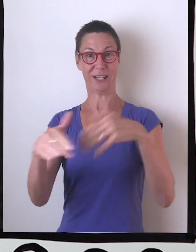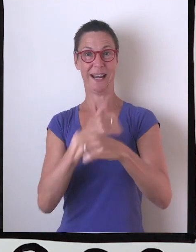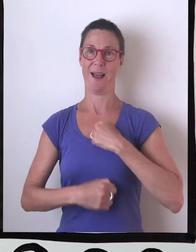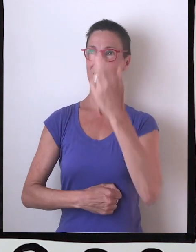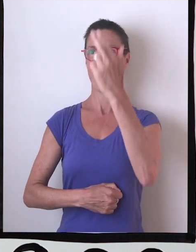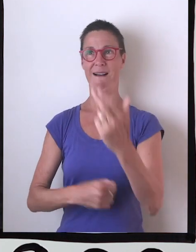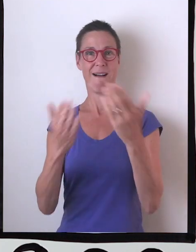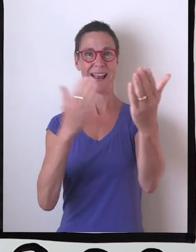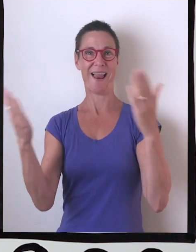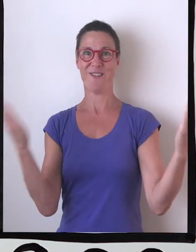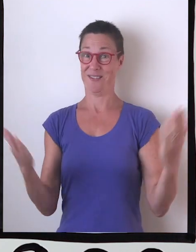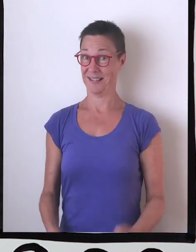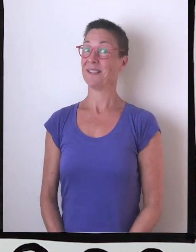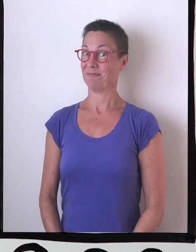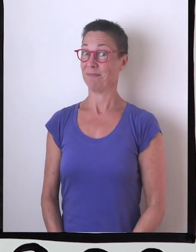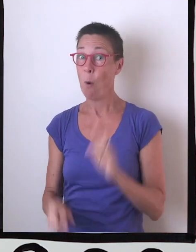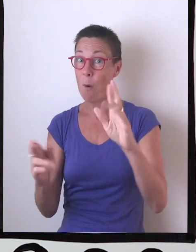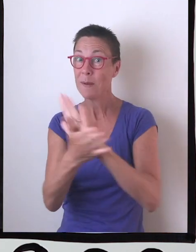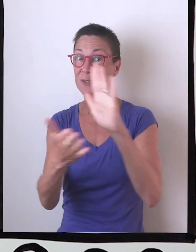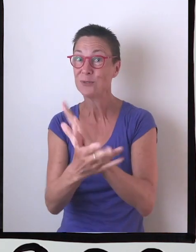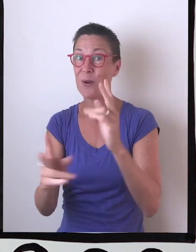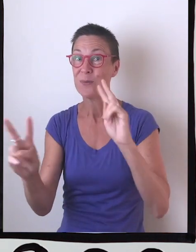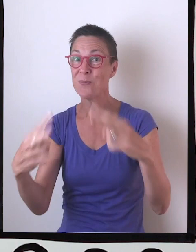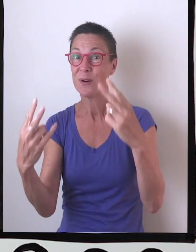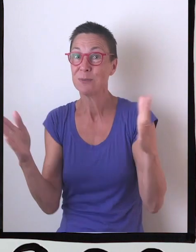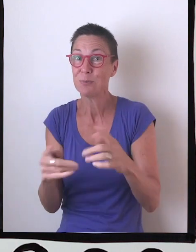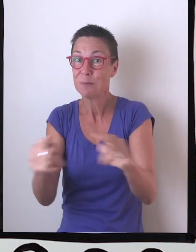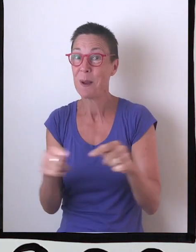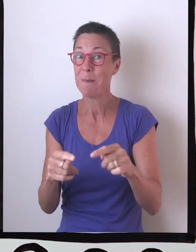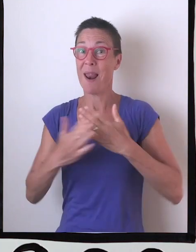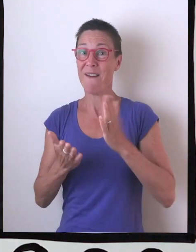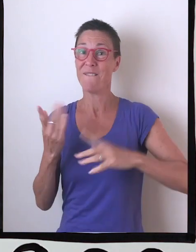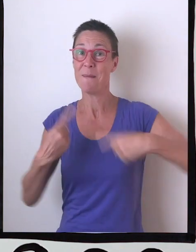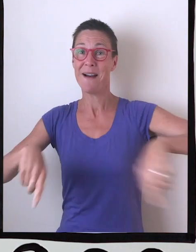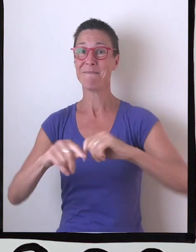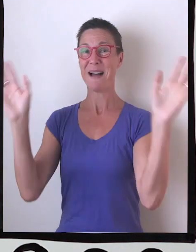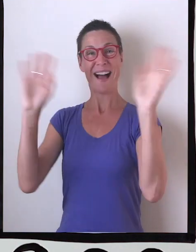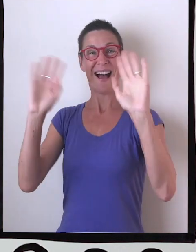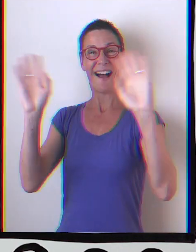gallery. Absolutely. I hope you've enjoyed today's Broom Cupboard. Love from the Broom Cupboard.